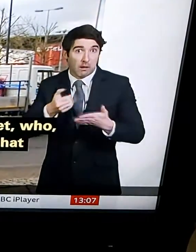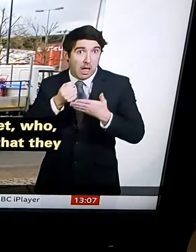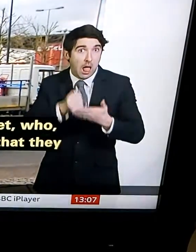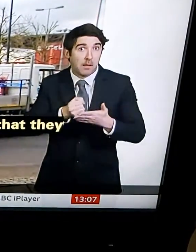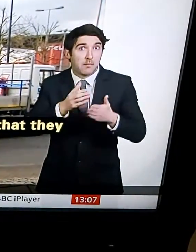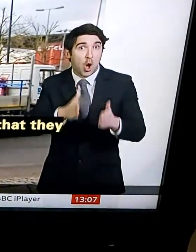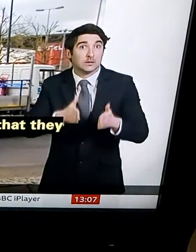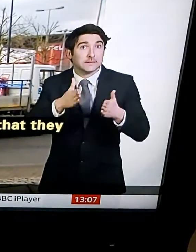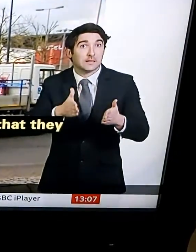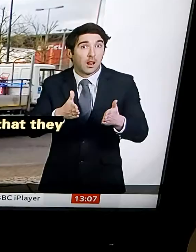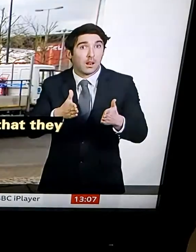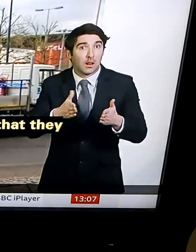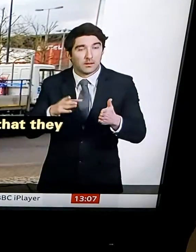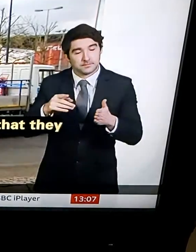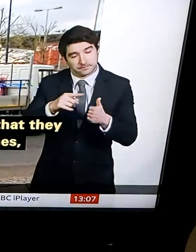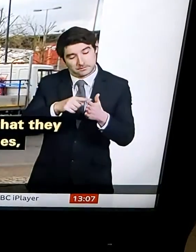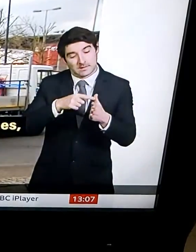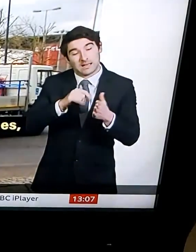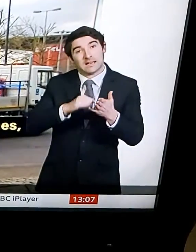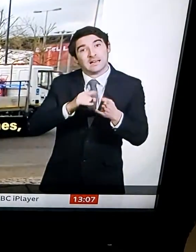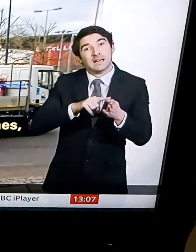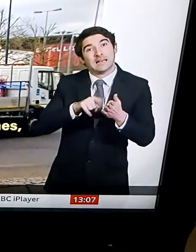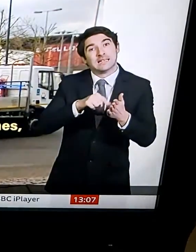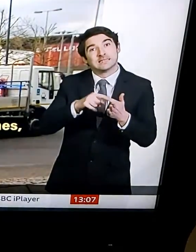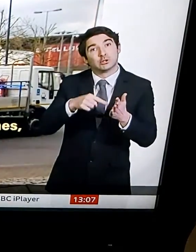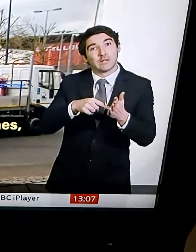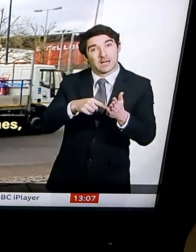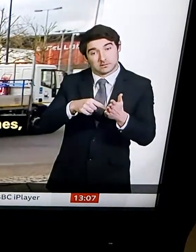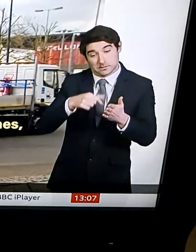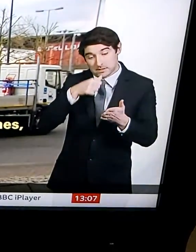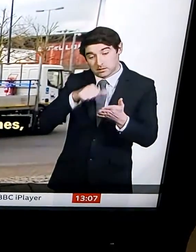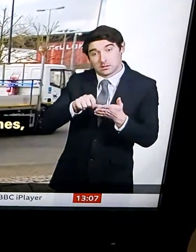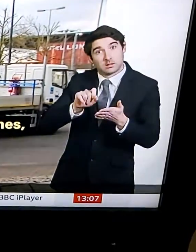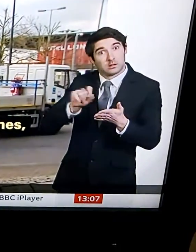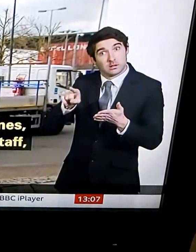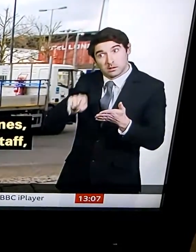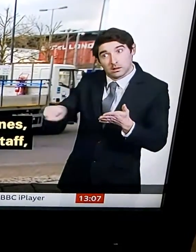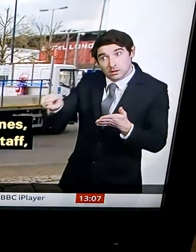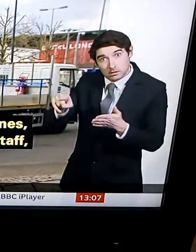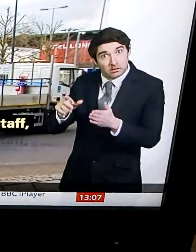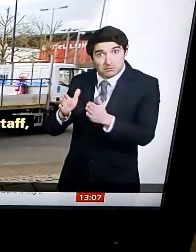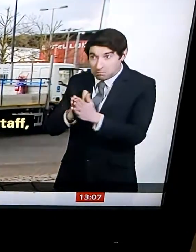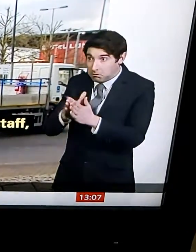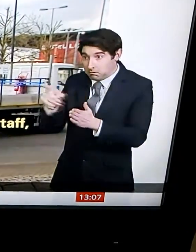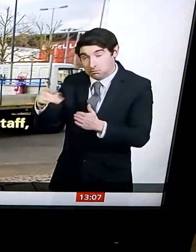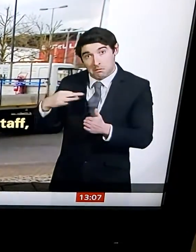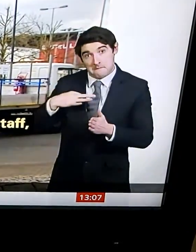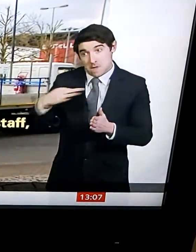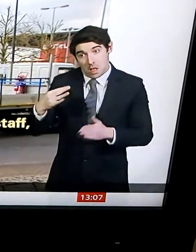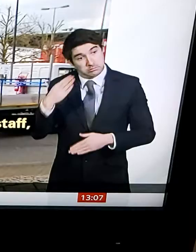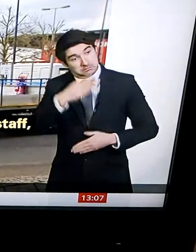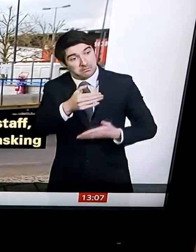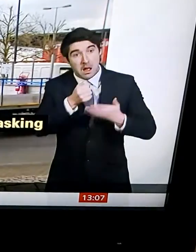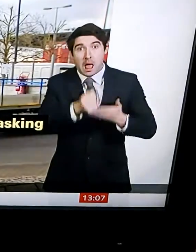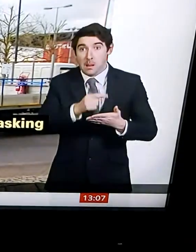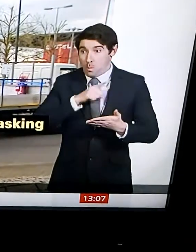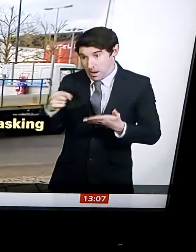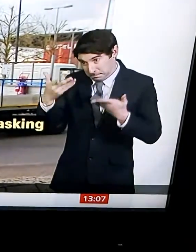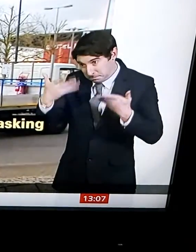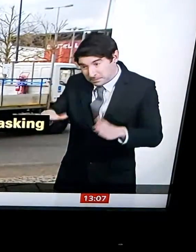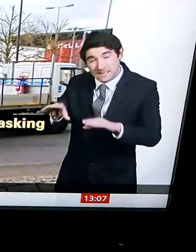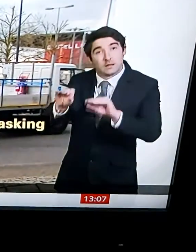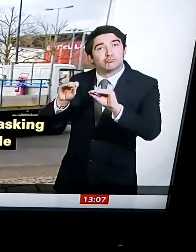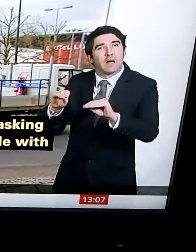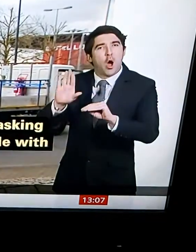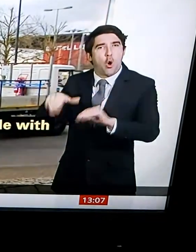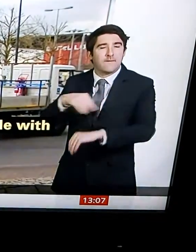some 9,000 staff, including 4,000 cabin crew, asking for them to volunteer, people with first aid training, CPR,